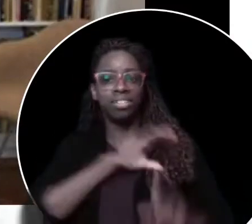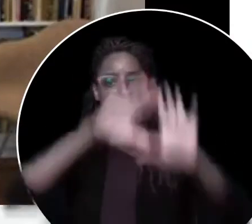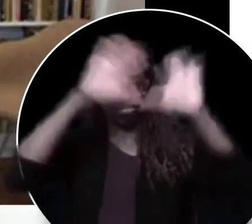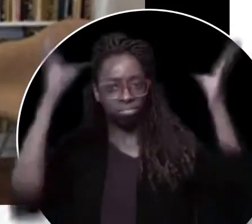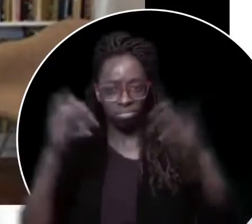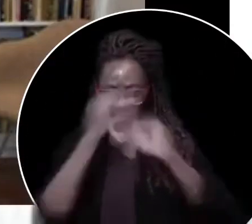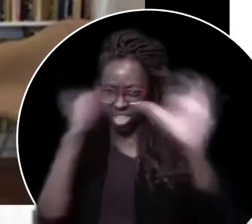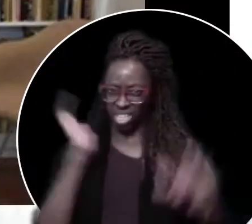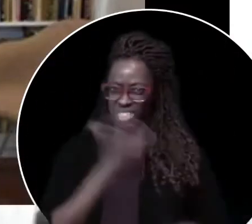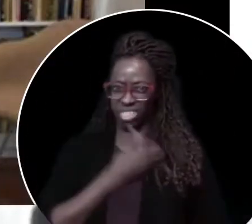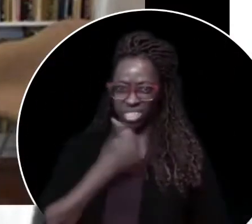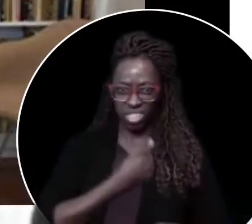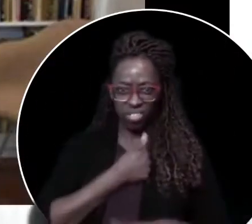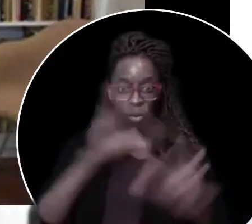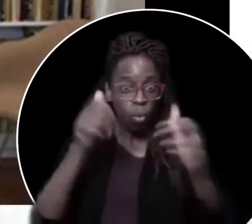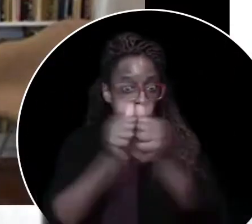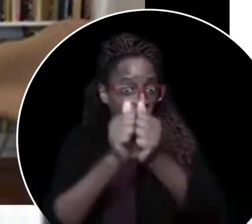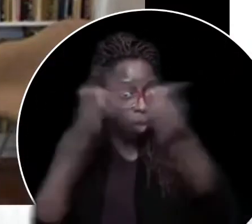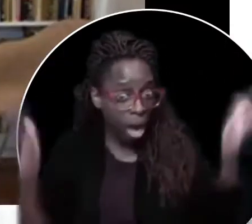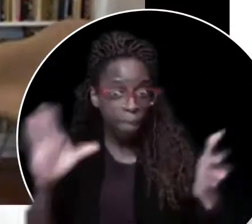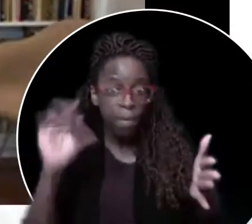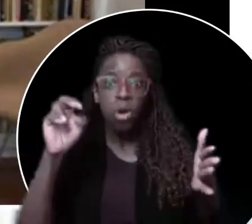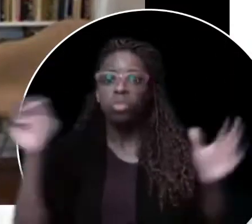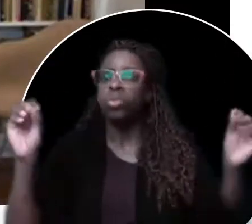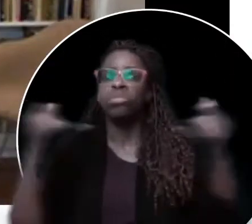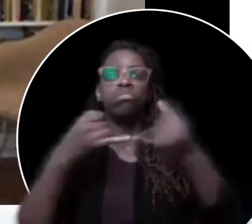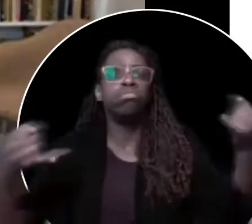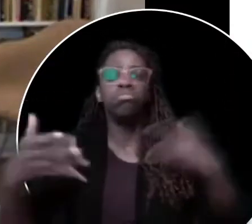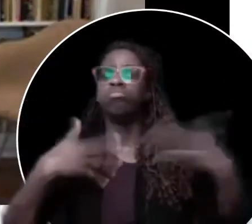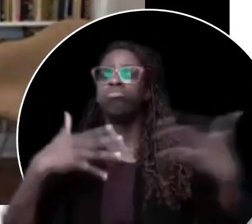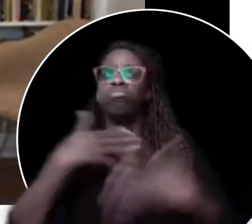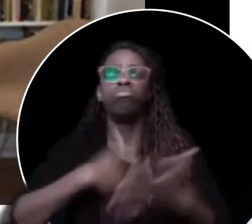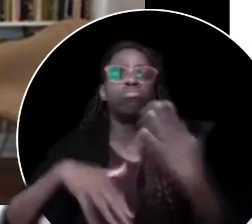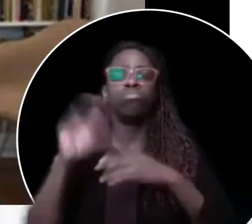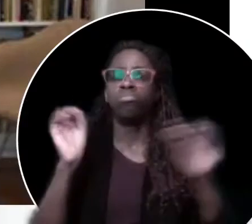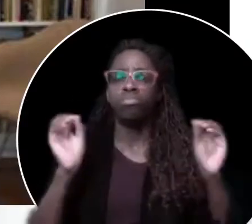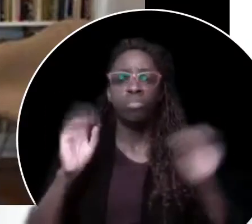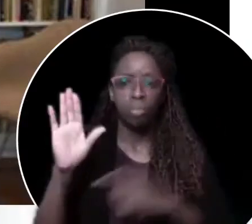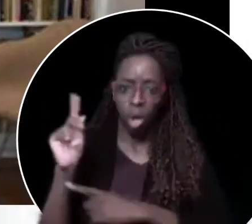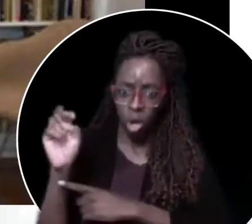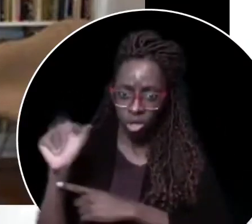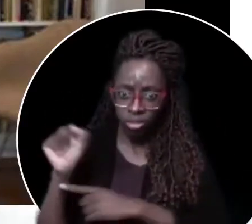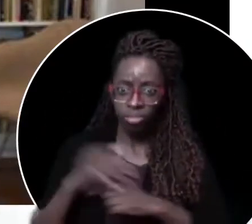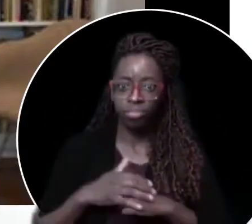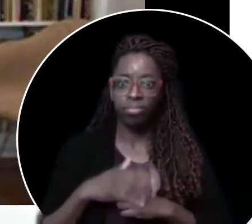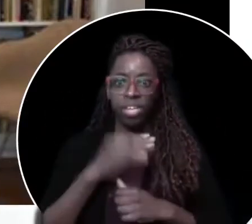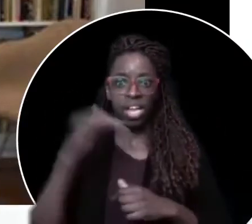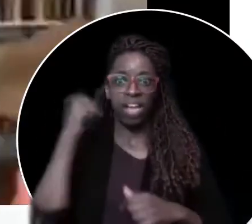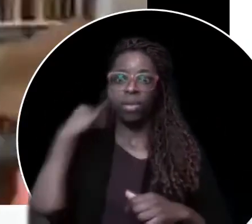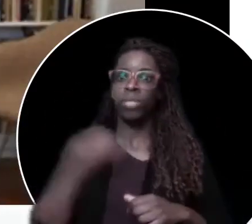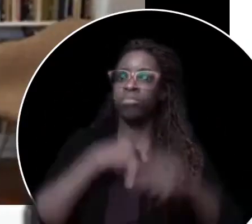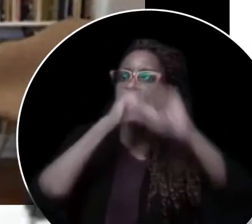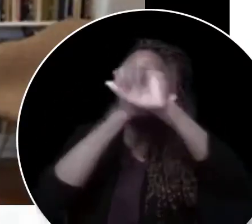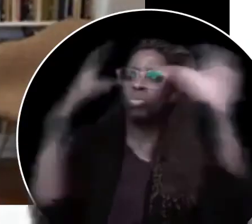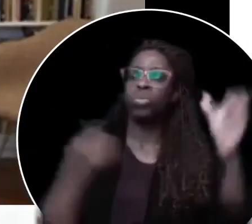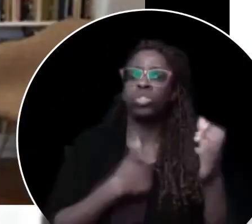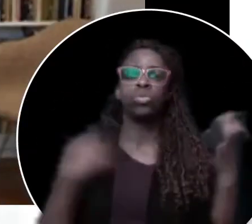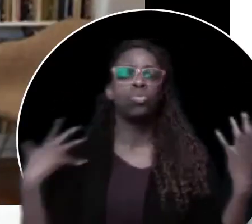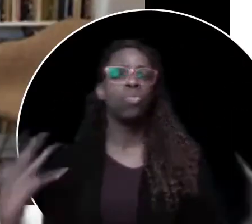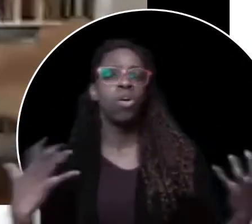if we imagine what we want, what we think we need, and then, you know, one